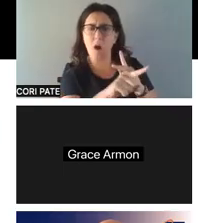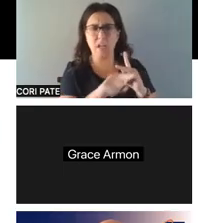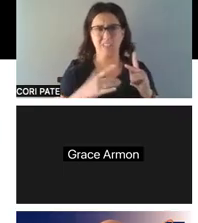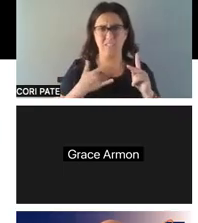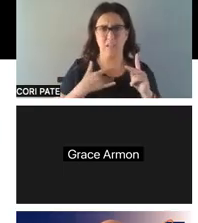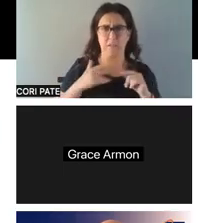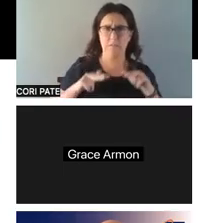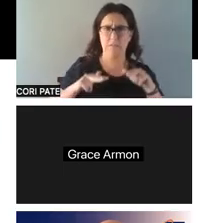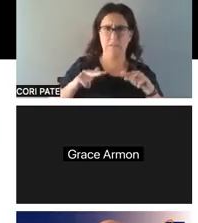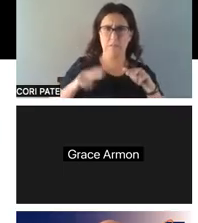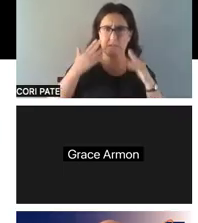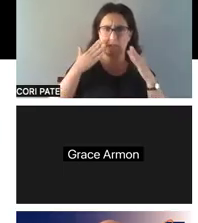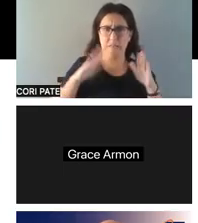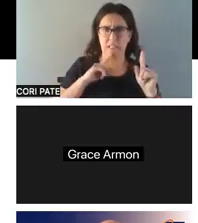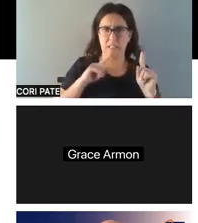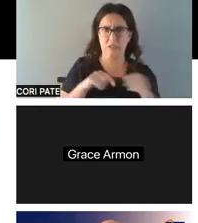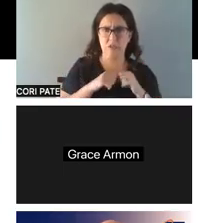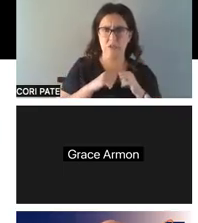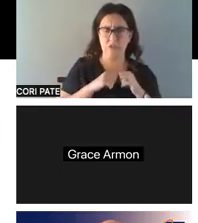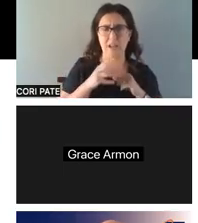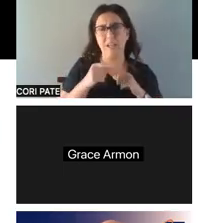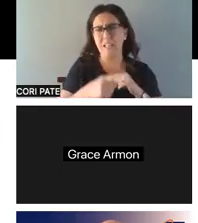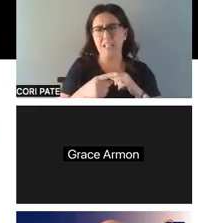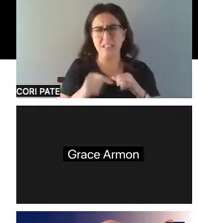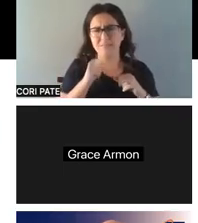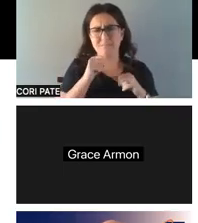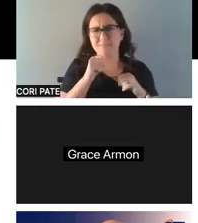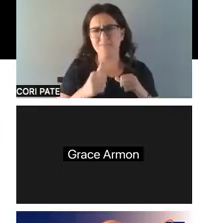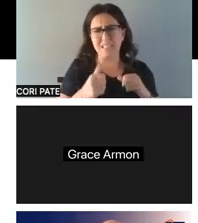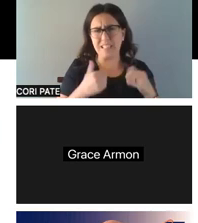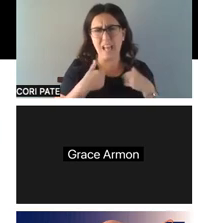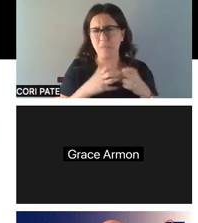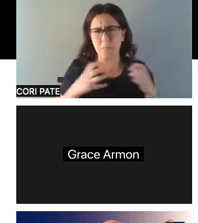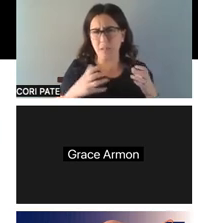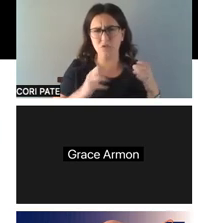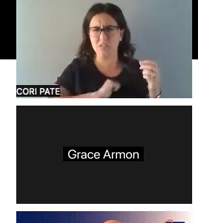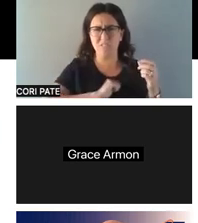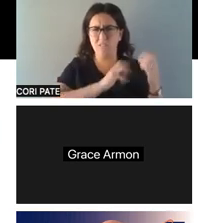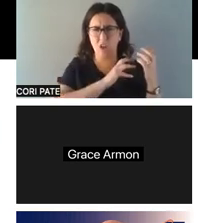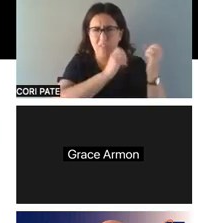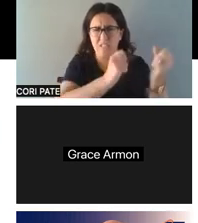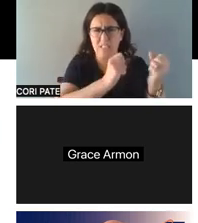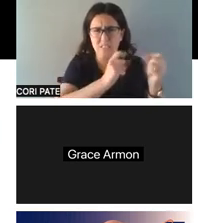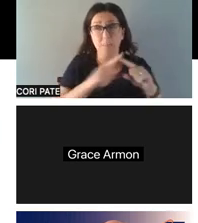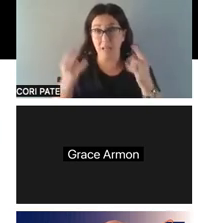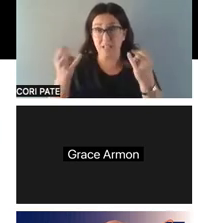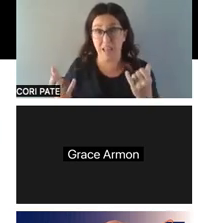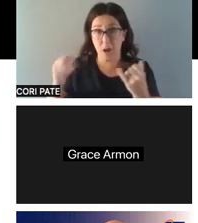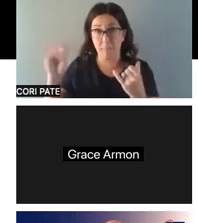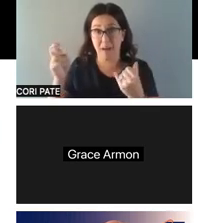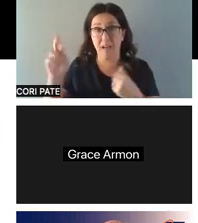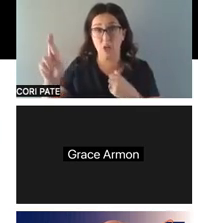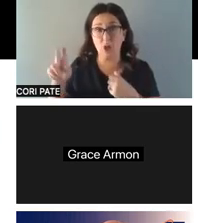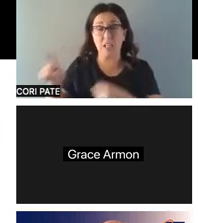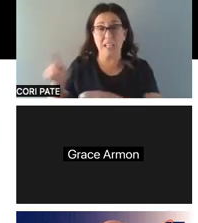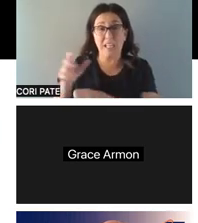sometimes. And for someone who lacks a bit of that self-confidence, with the job at Meyer, he's able to consistently get little